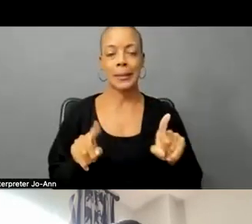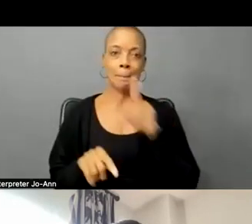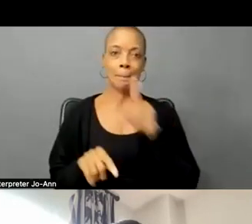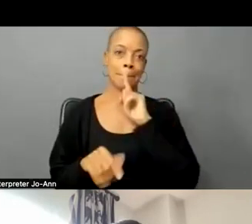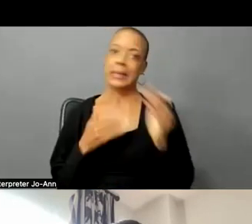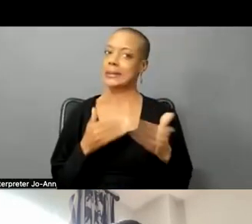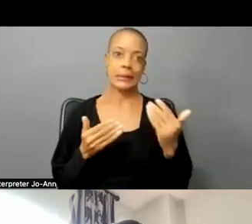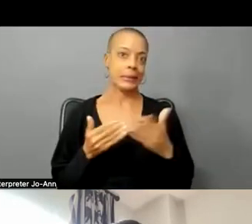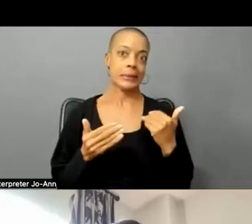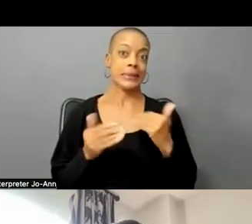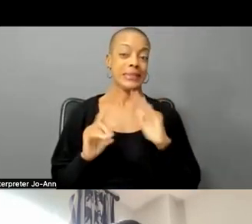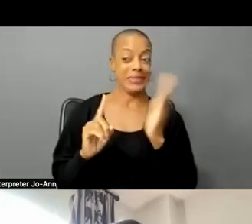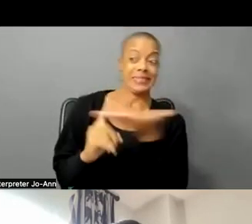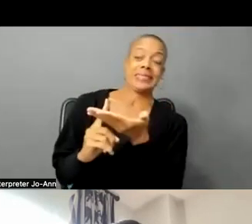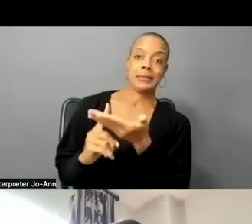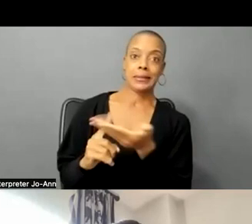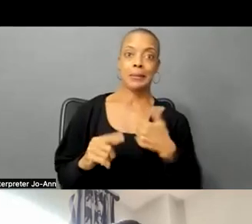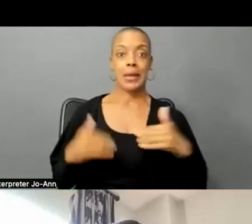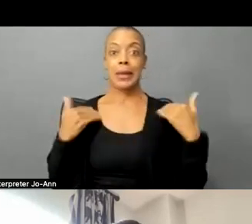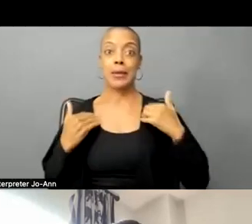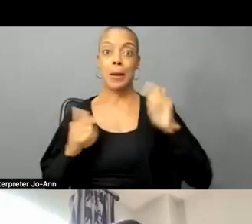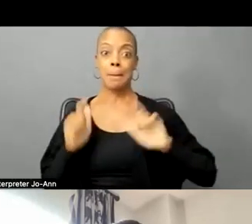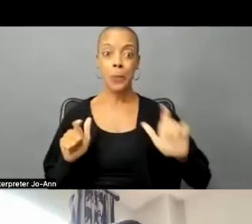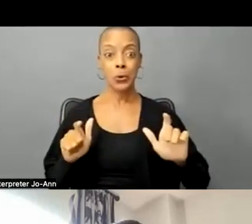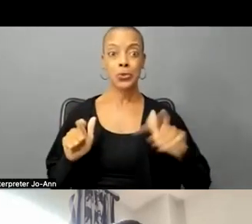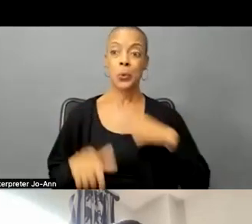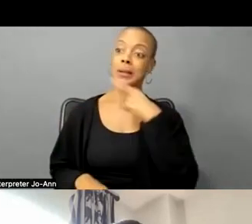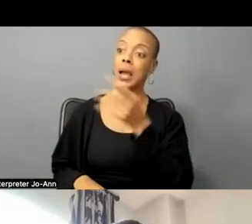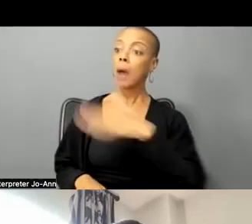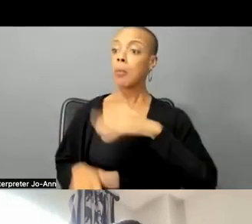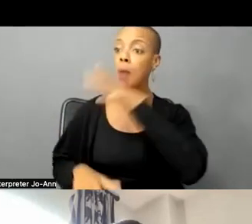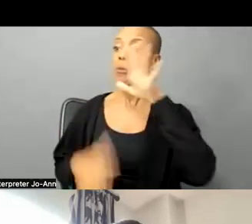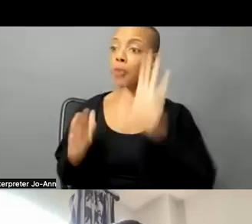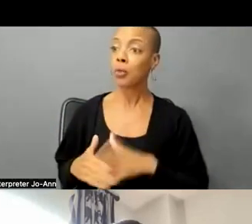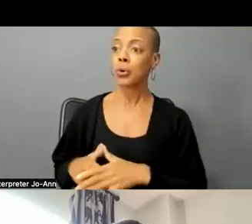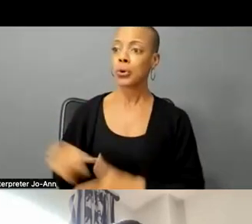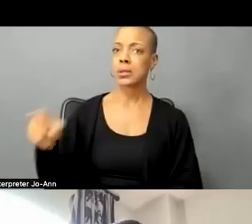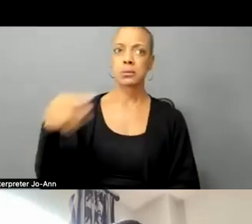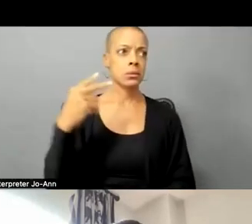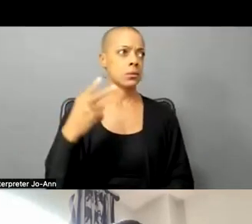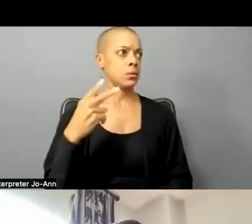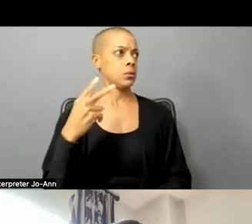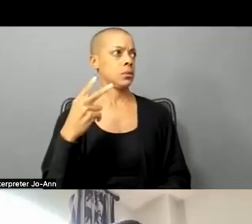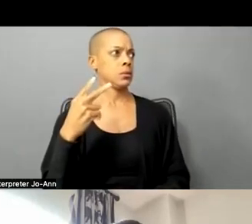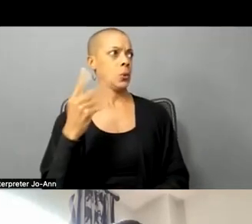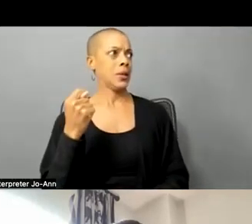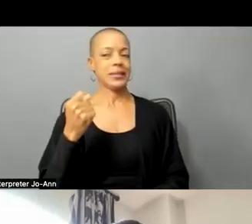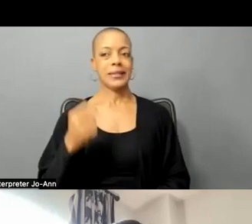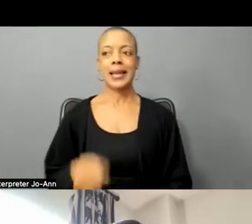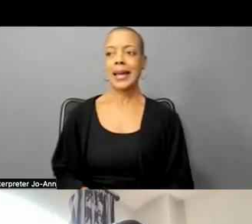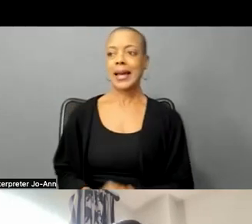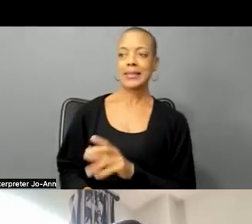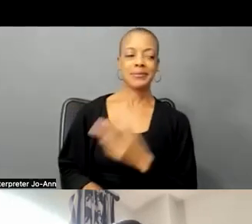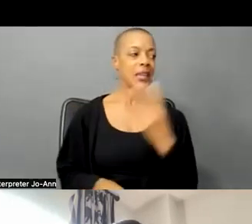like, as a young person myself, telling other people that I'm a farmer, people usually like, yeah, no, I'm not down for